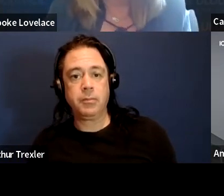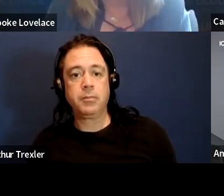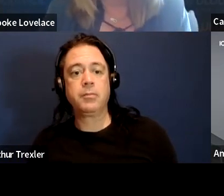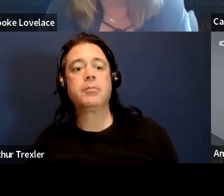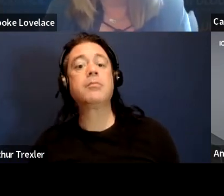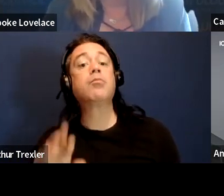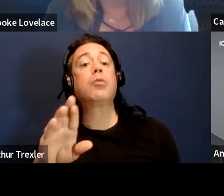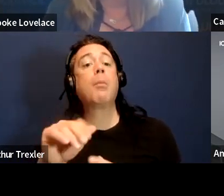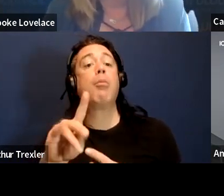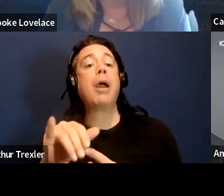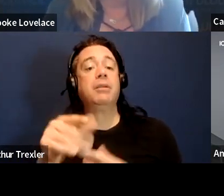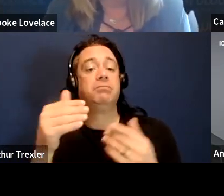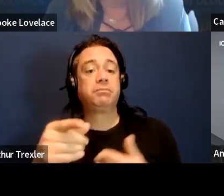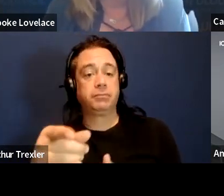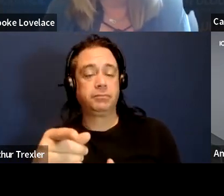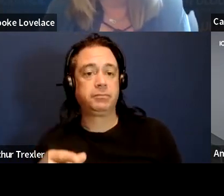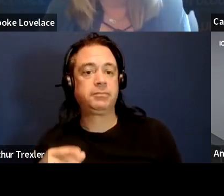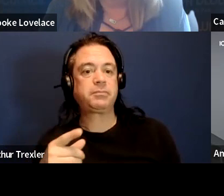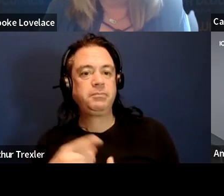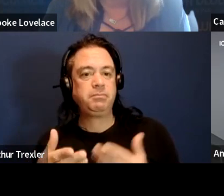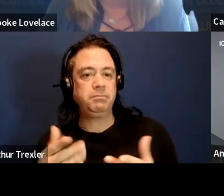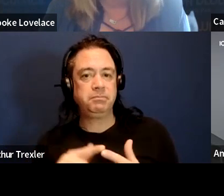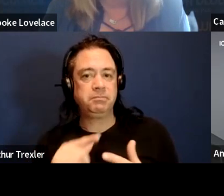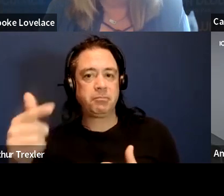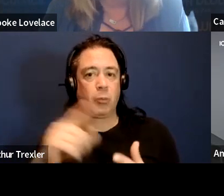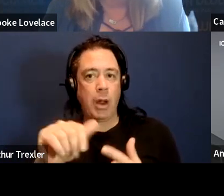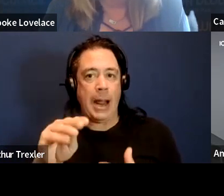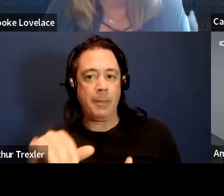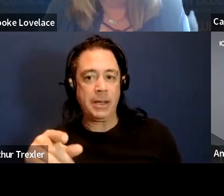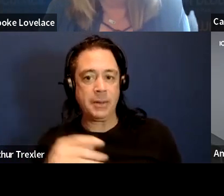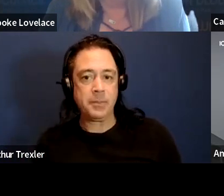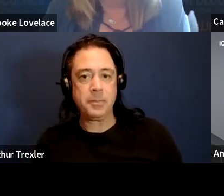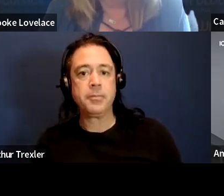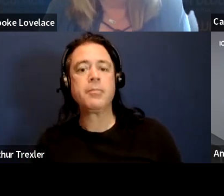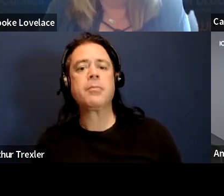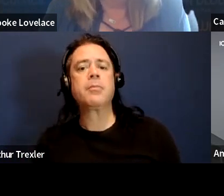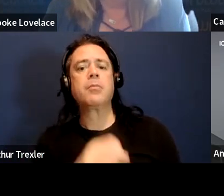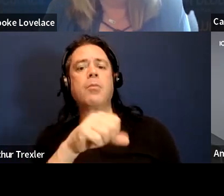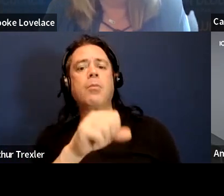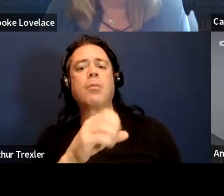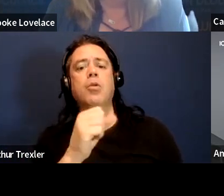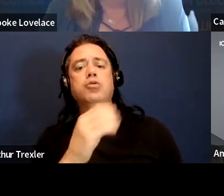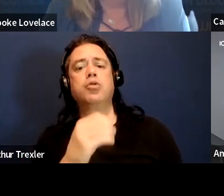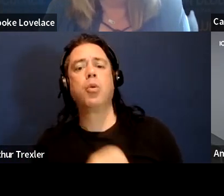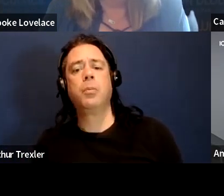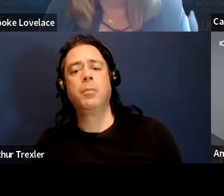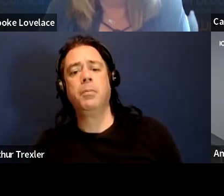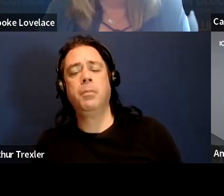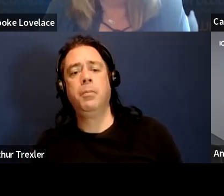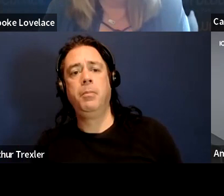Brady, you want to go ahead with your question, and then we might need to turn it over to Amy. Yeah. So, you